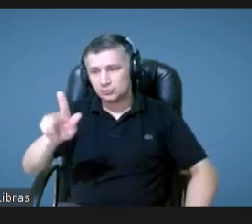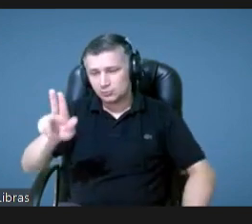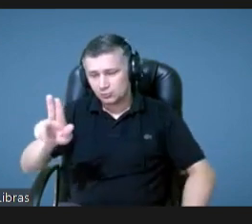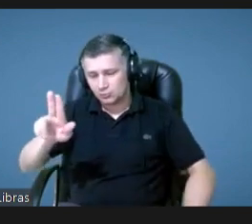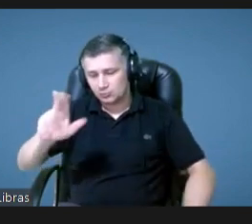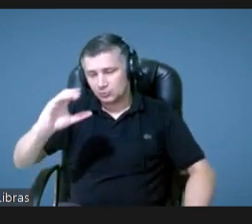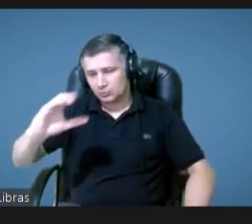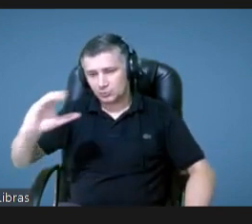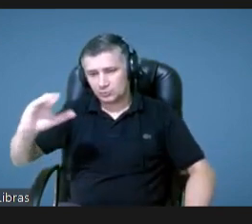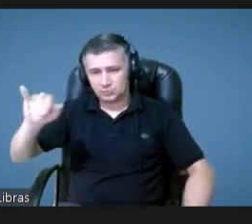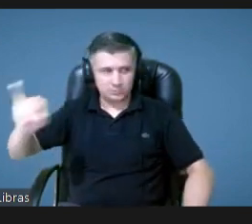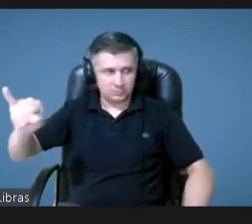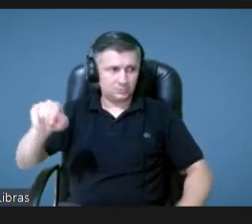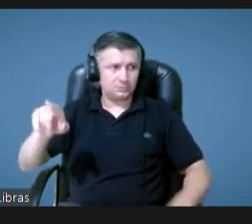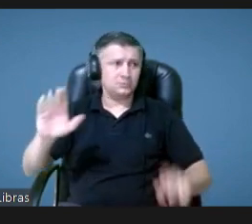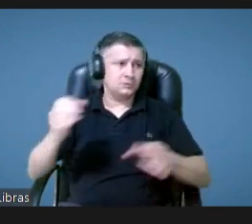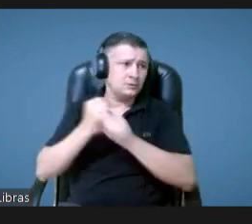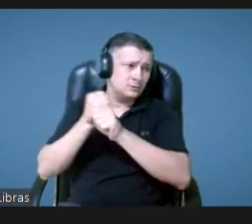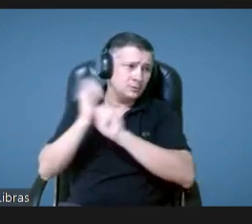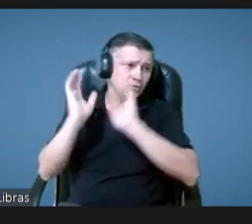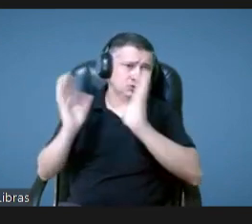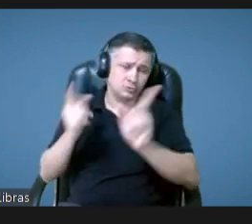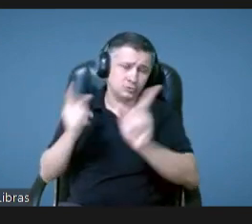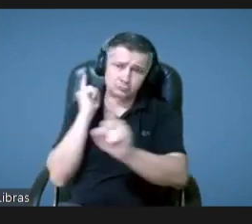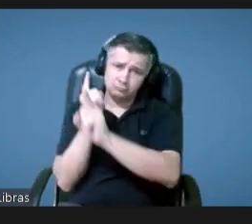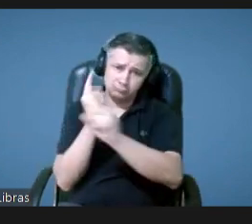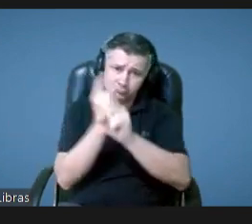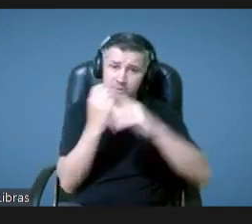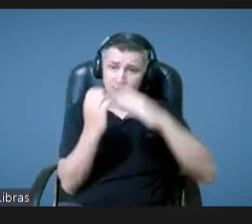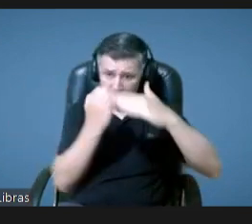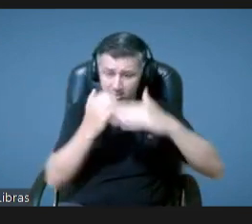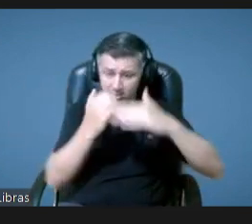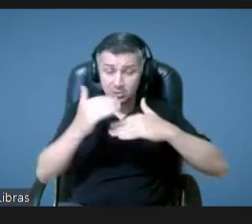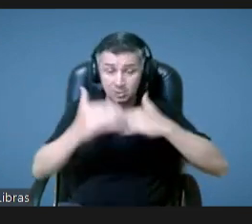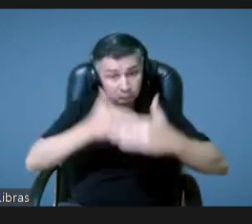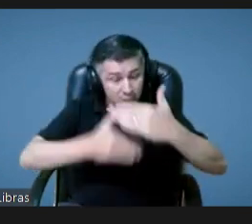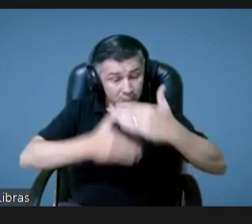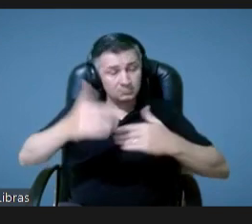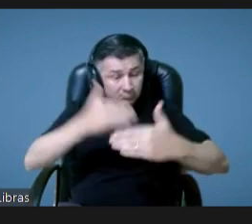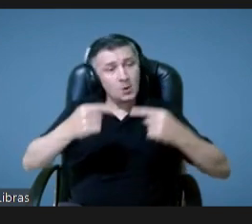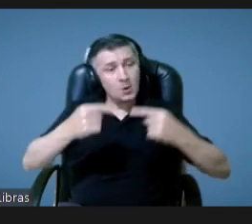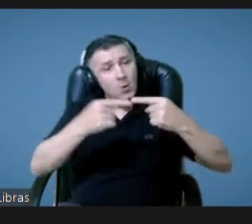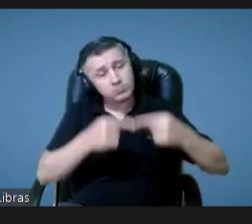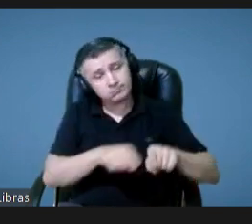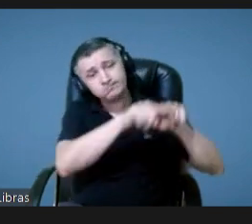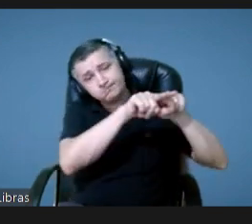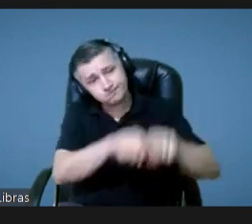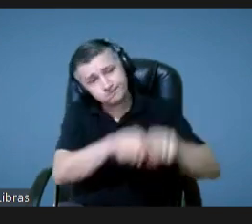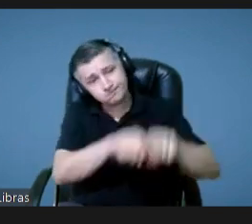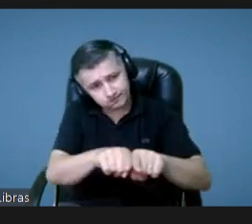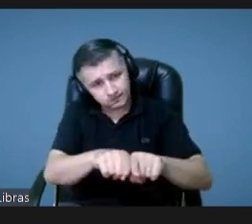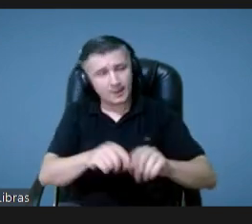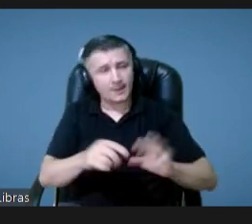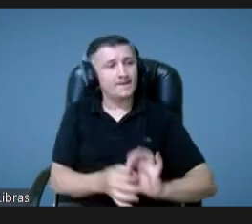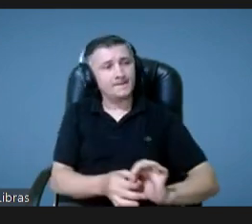Dior and Gucci. So in the last few years as a company, we have been